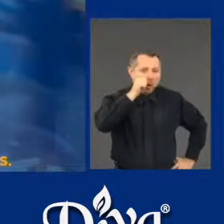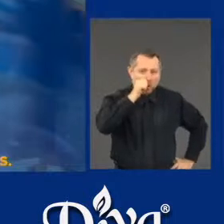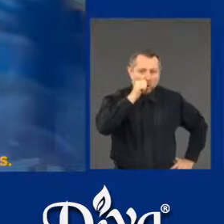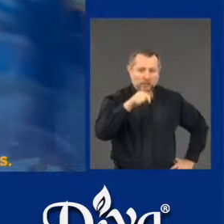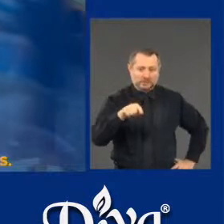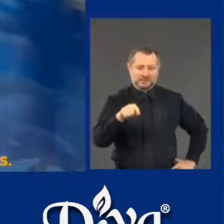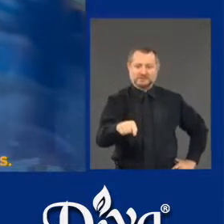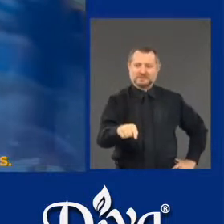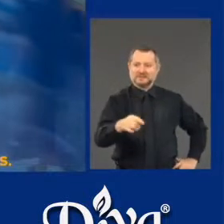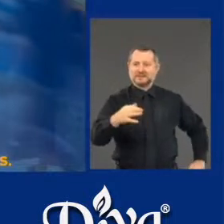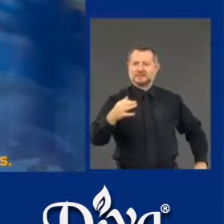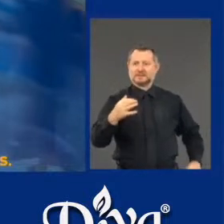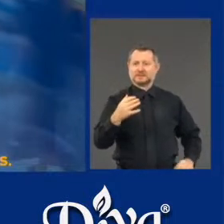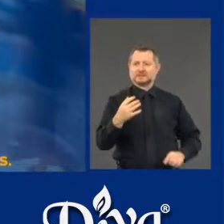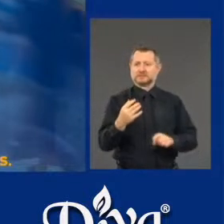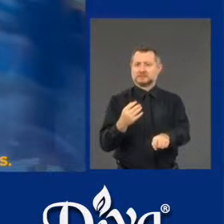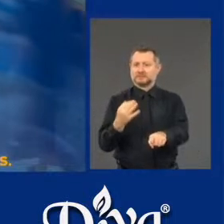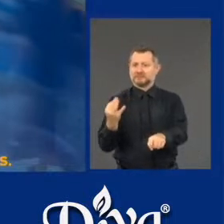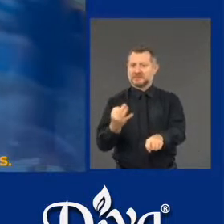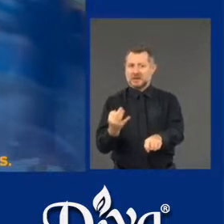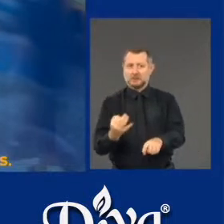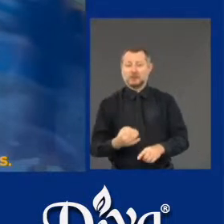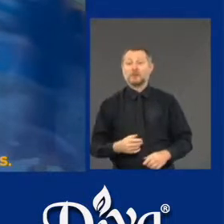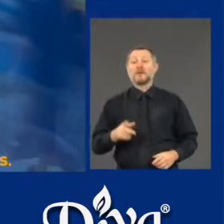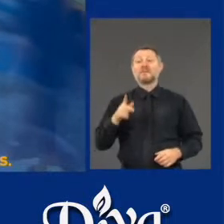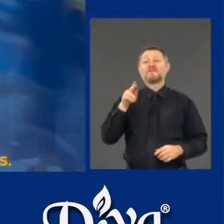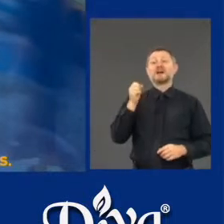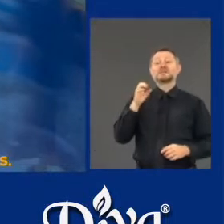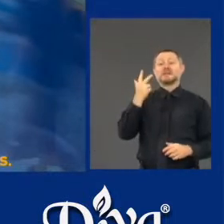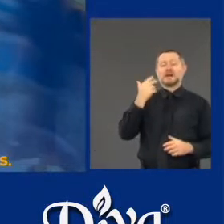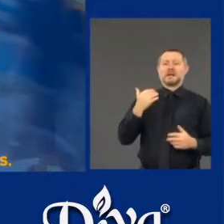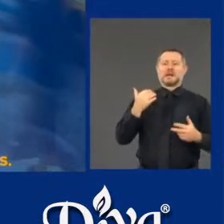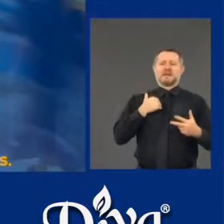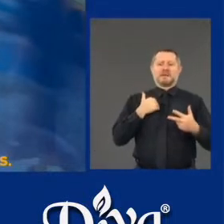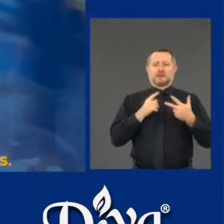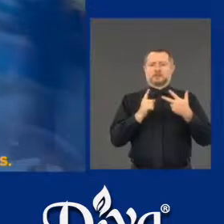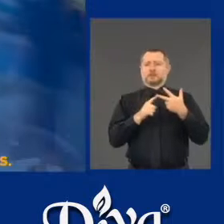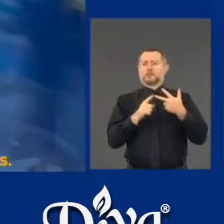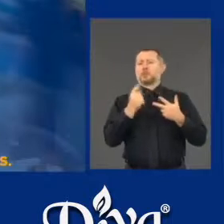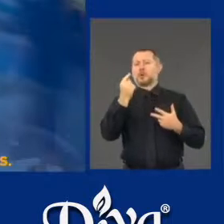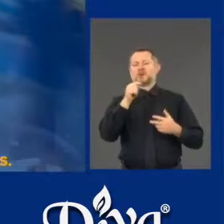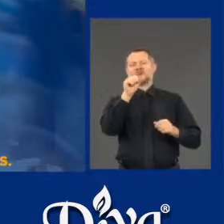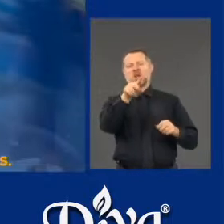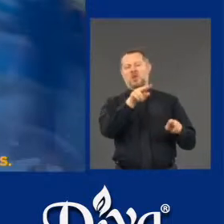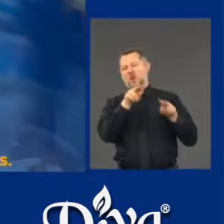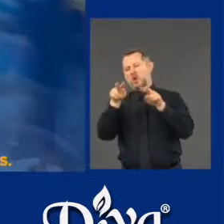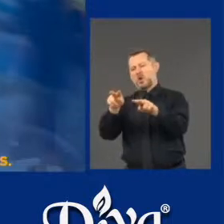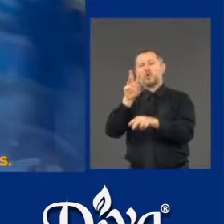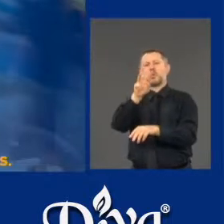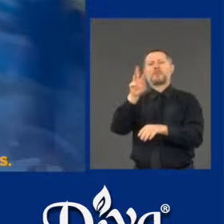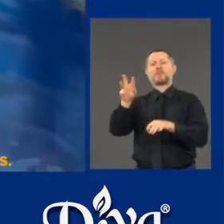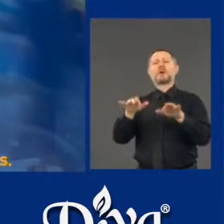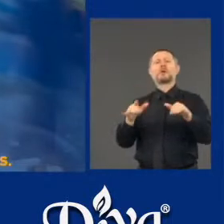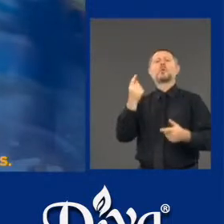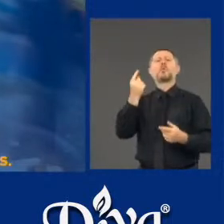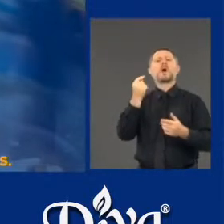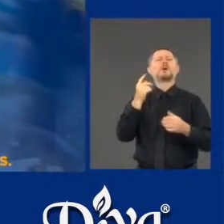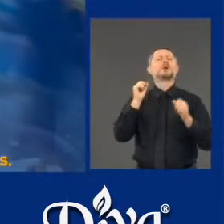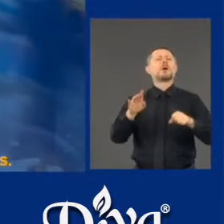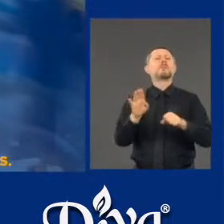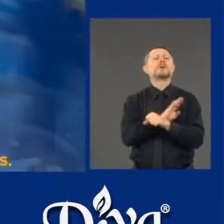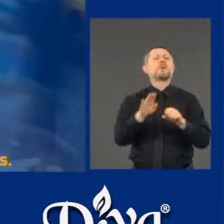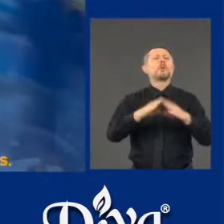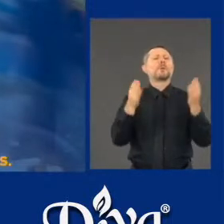Phase 3 is clearly indicated on the website, what businesses can open, what businesses can't